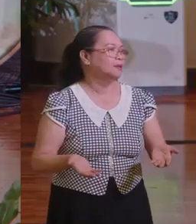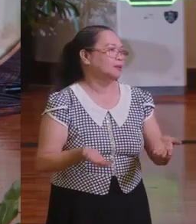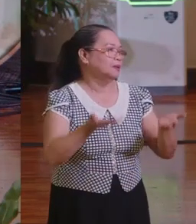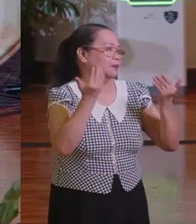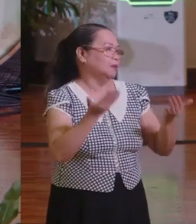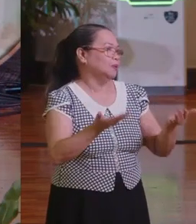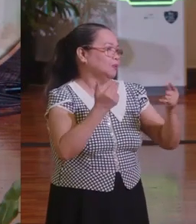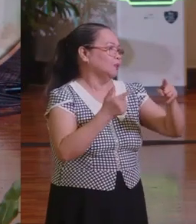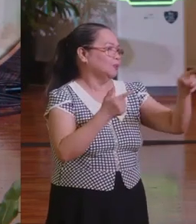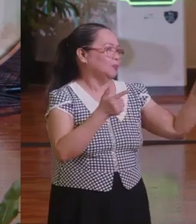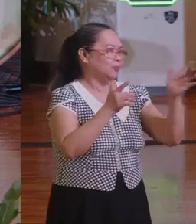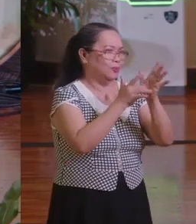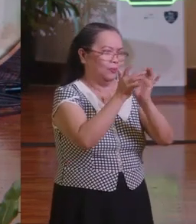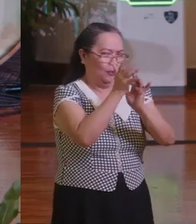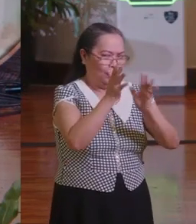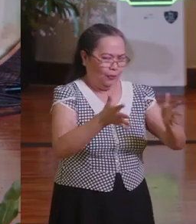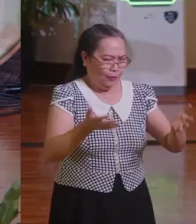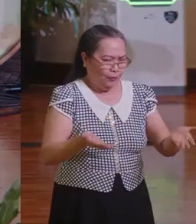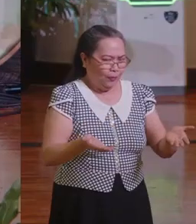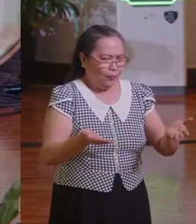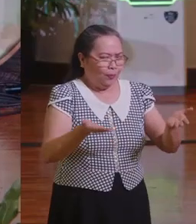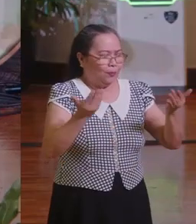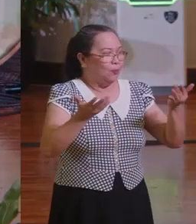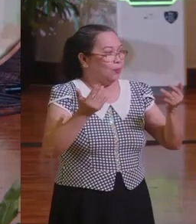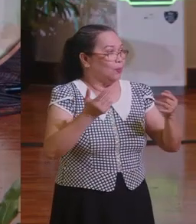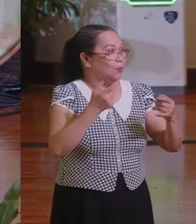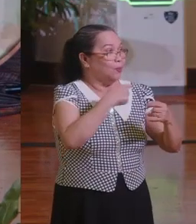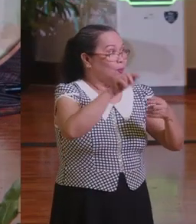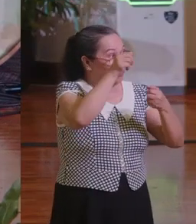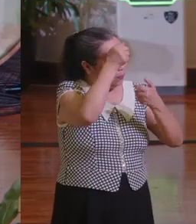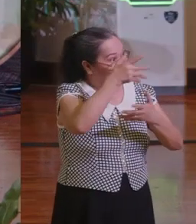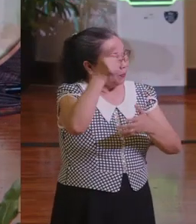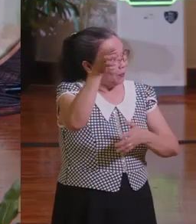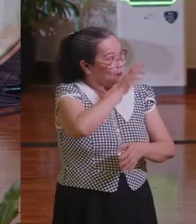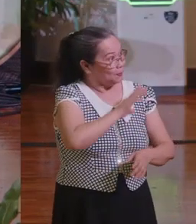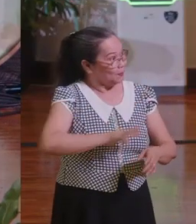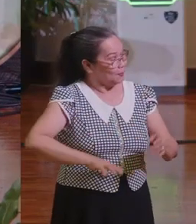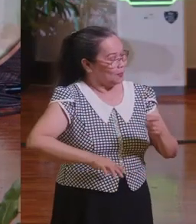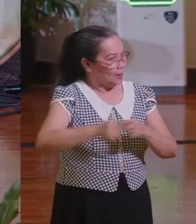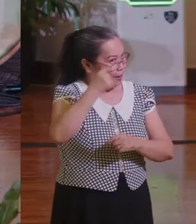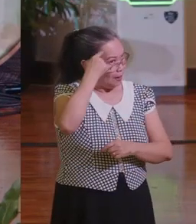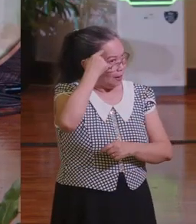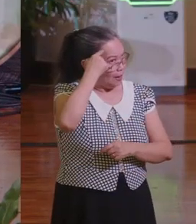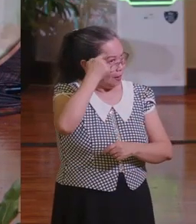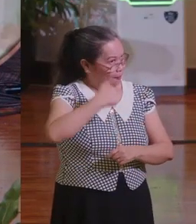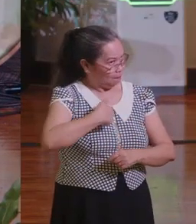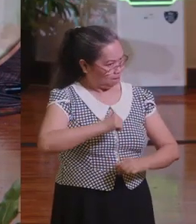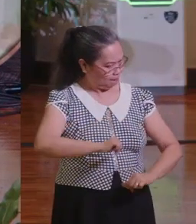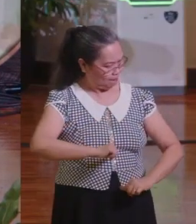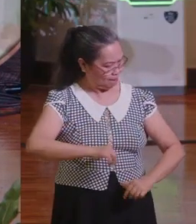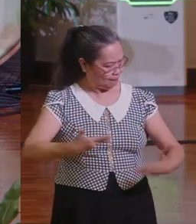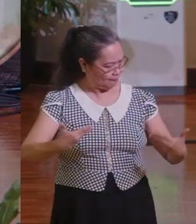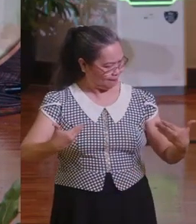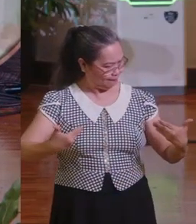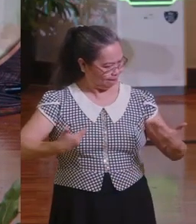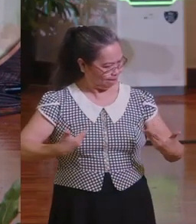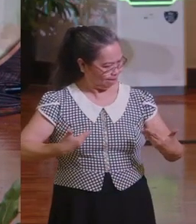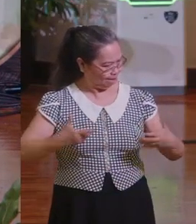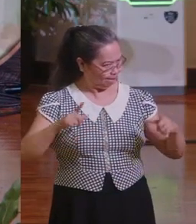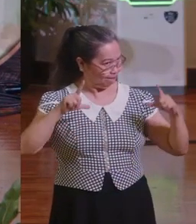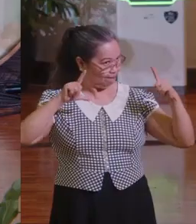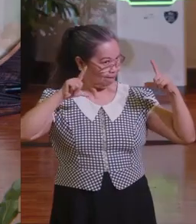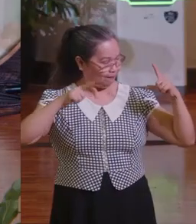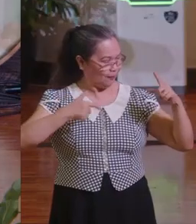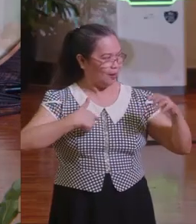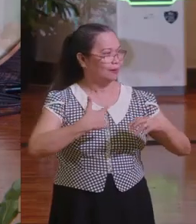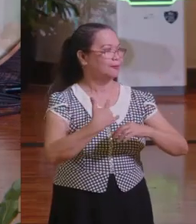another's burdens, and so fulfill the law of Christ. For if anyone thinks he is something when he is nothing, he